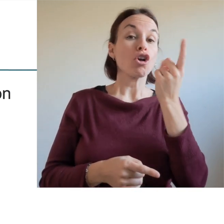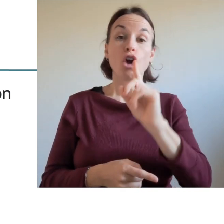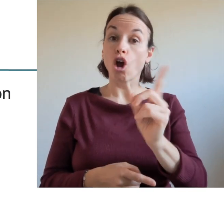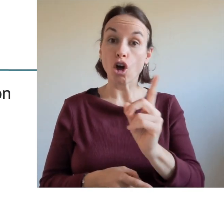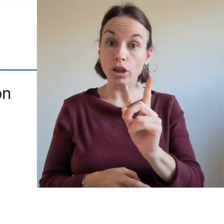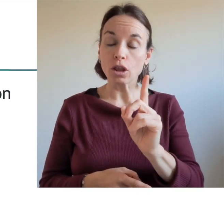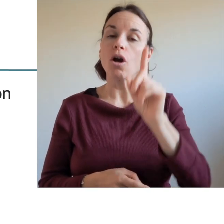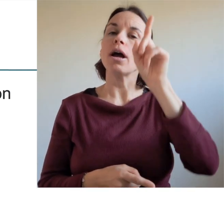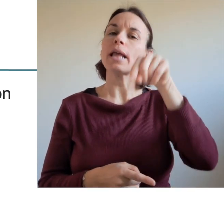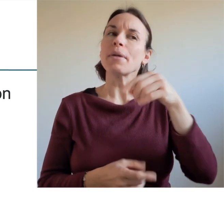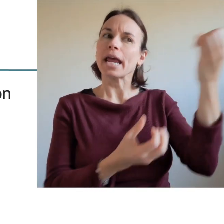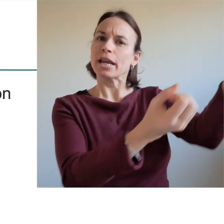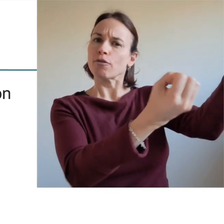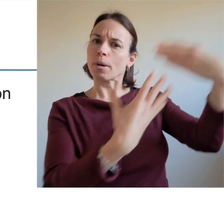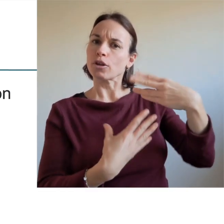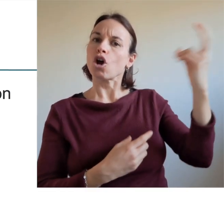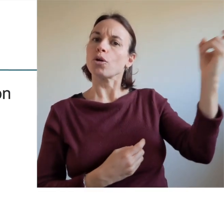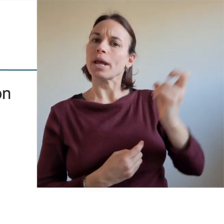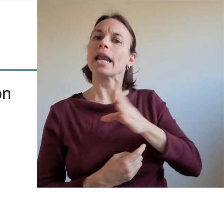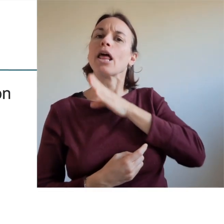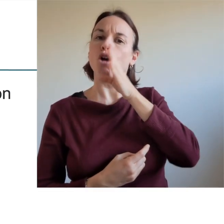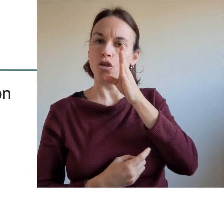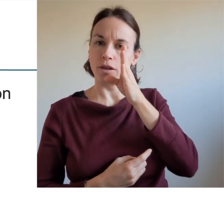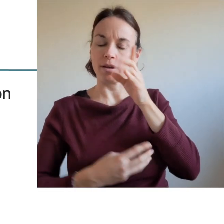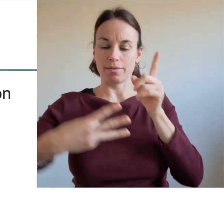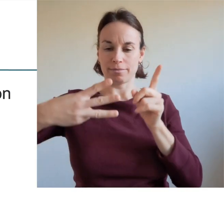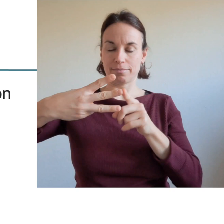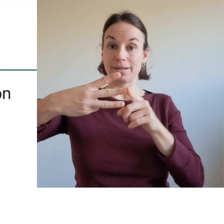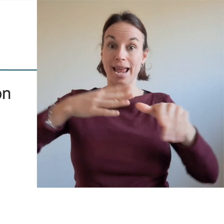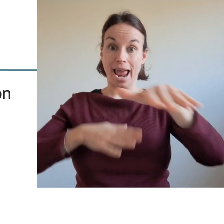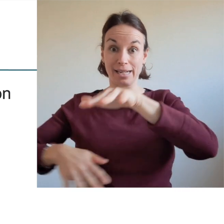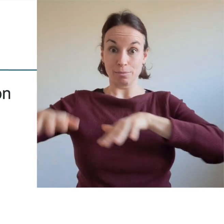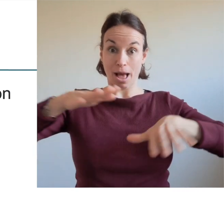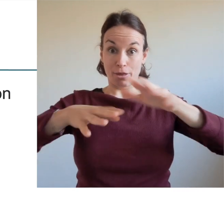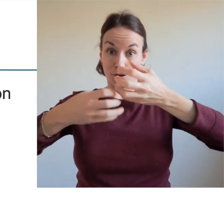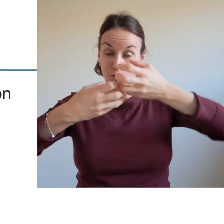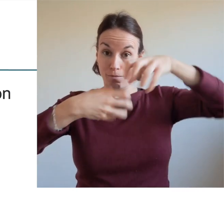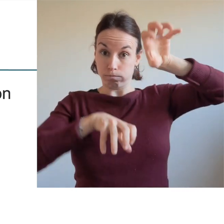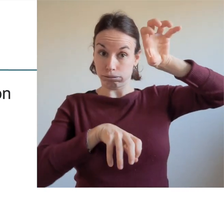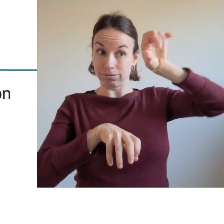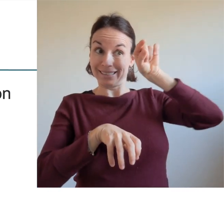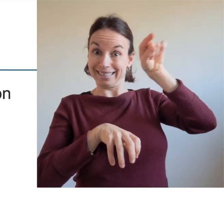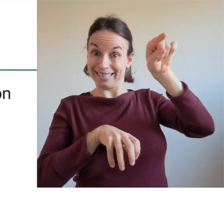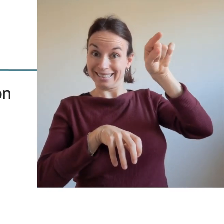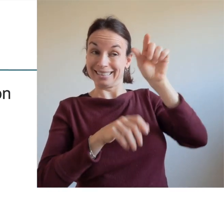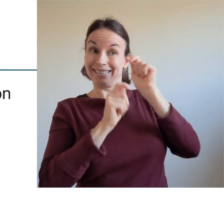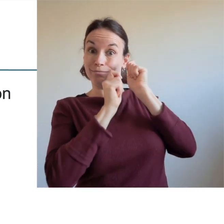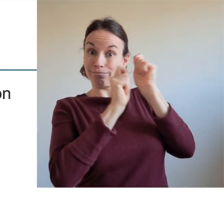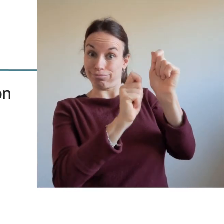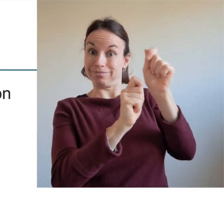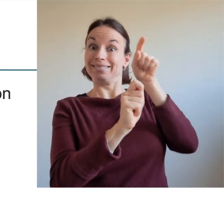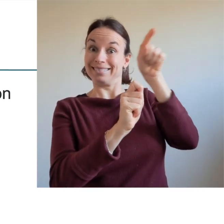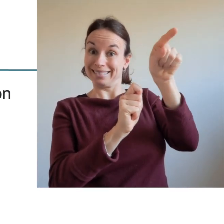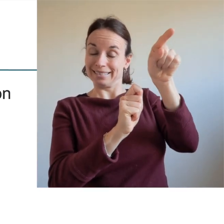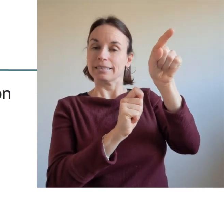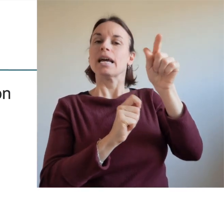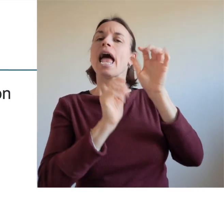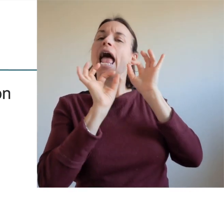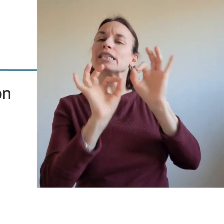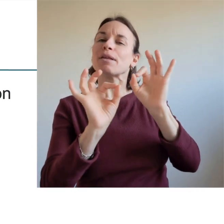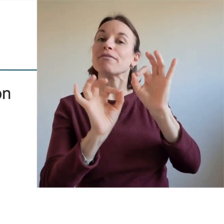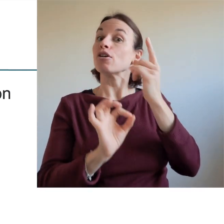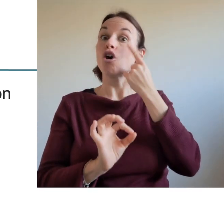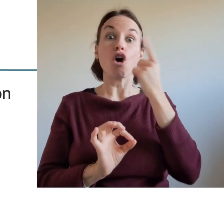restrictions. On the other hand, the spatial component distinguishes specific known uses from the rest, which